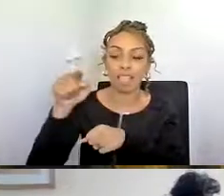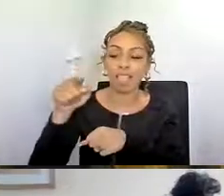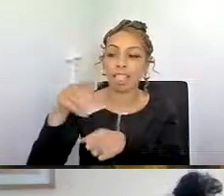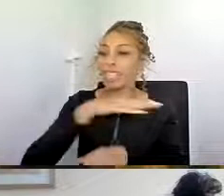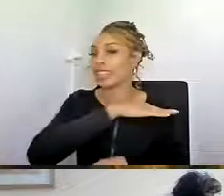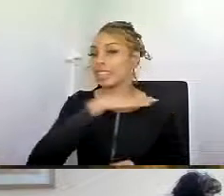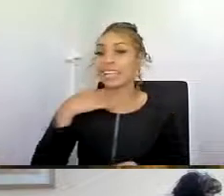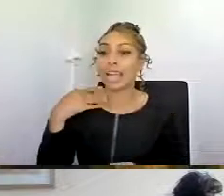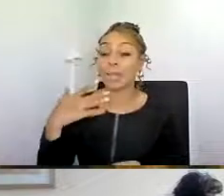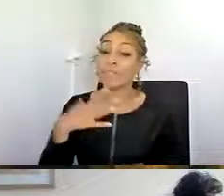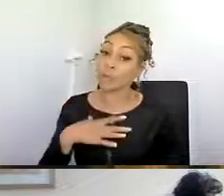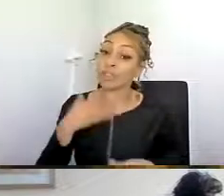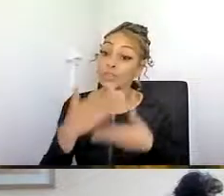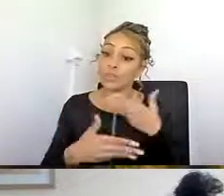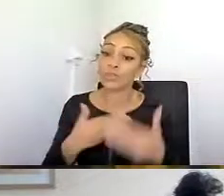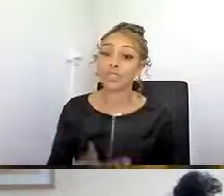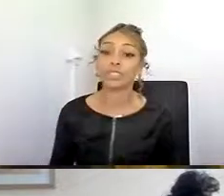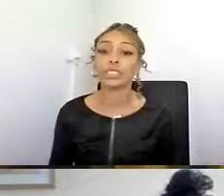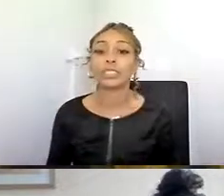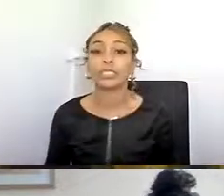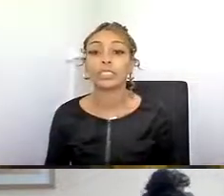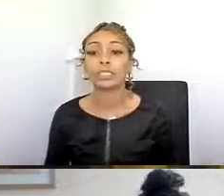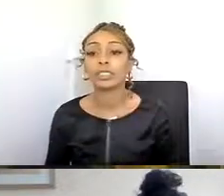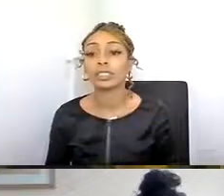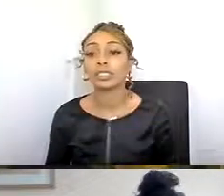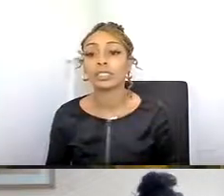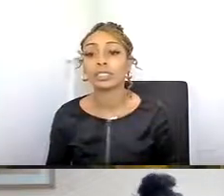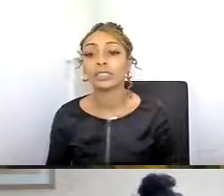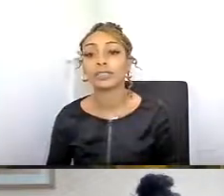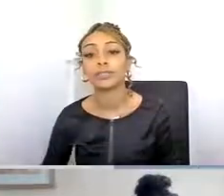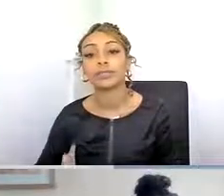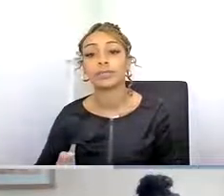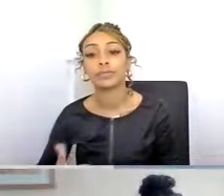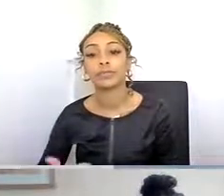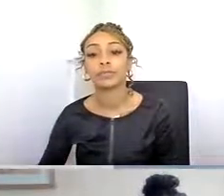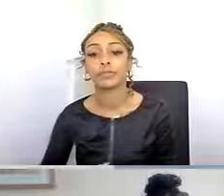So yes, if you like this story, I'm just going to go back to Barbara Walker's work.